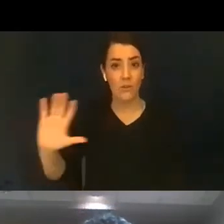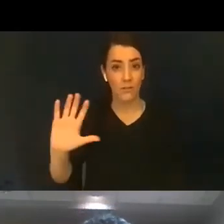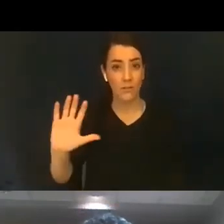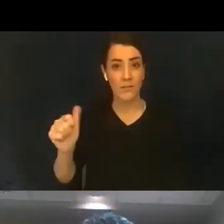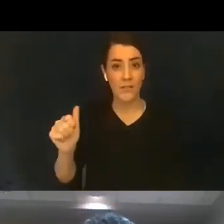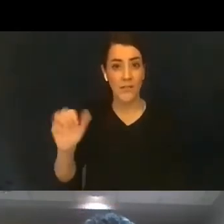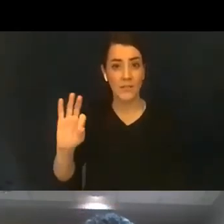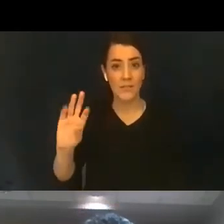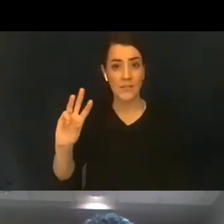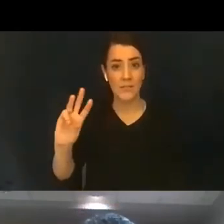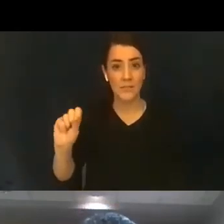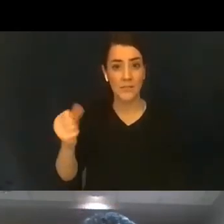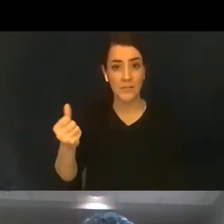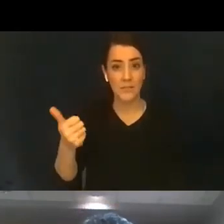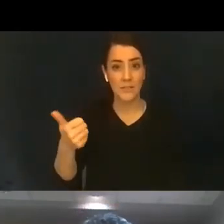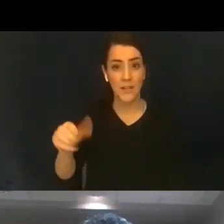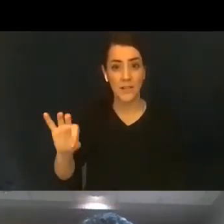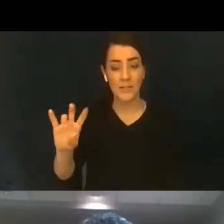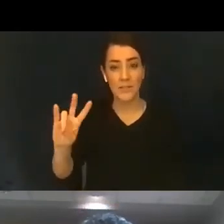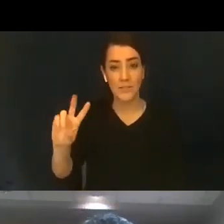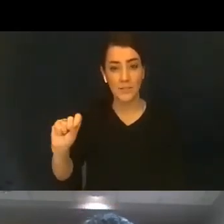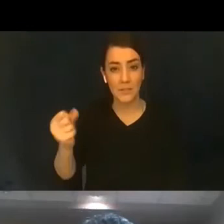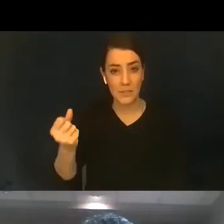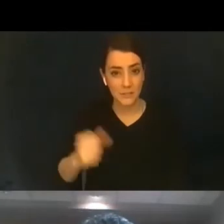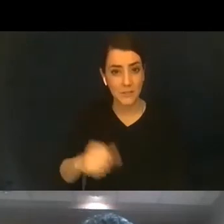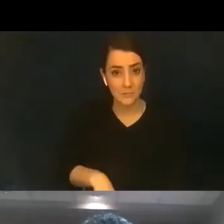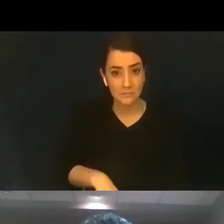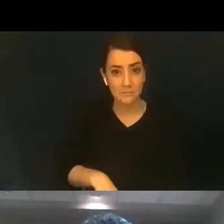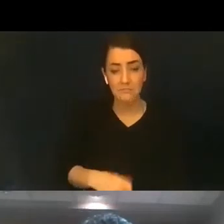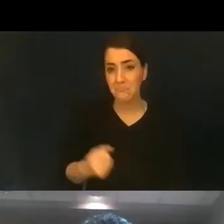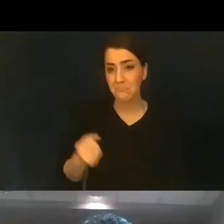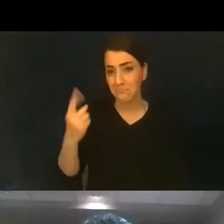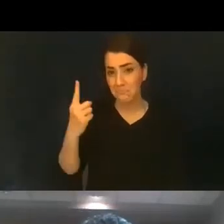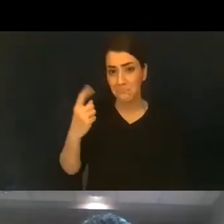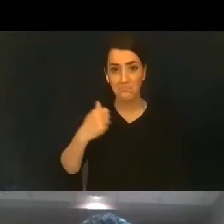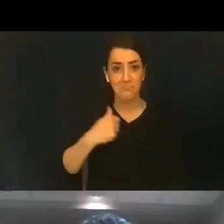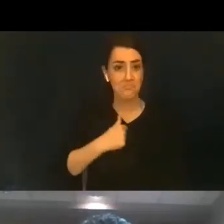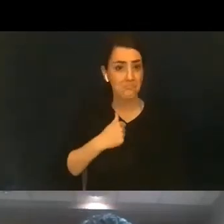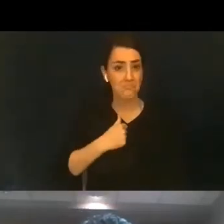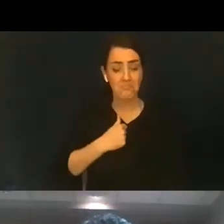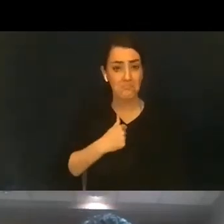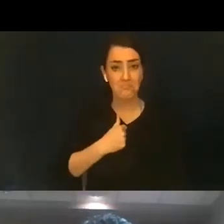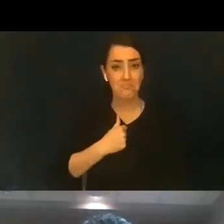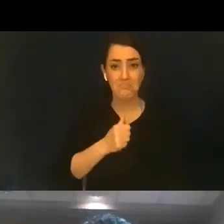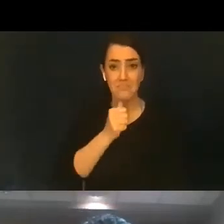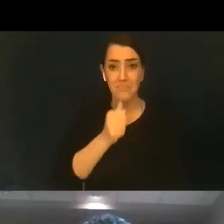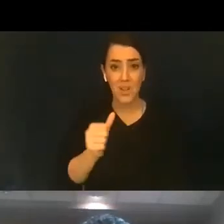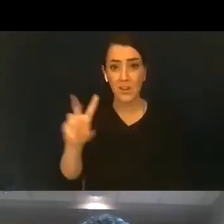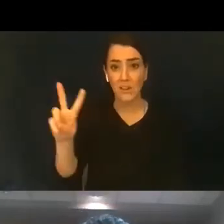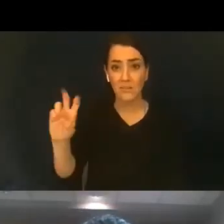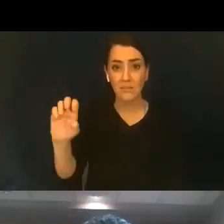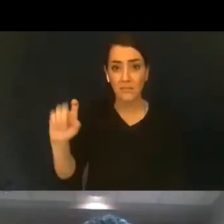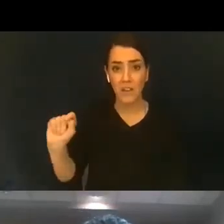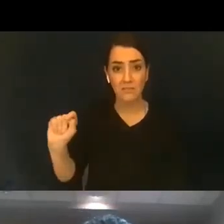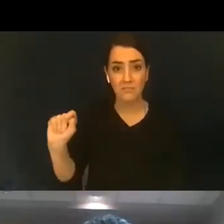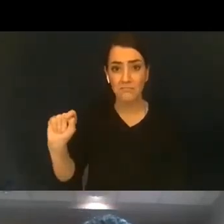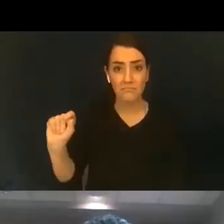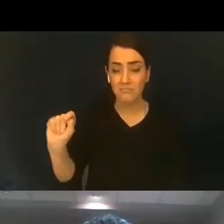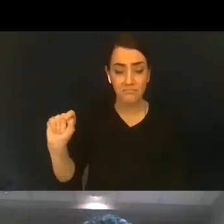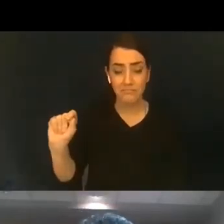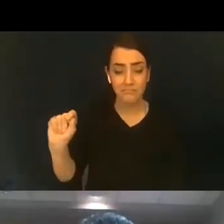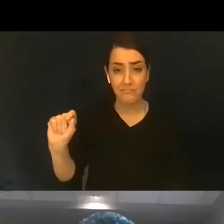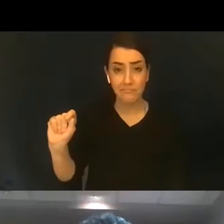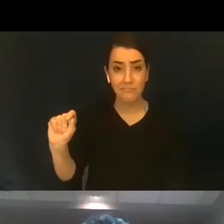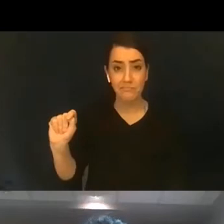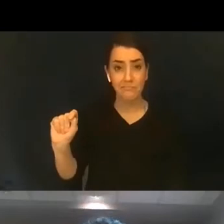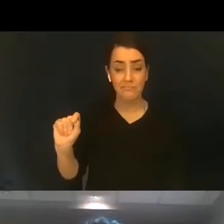Myself, I'm not a veteran, and none of the survivors in my family is